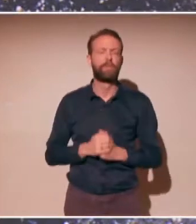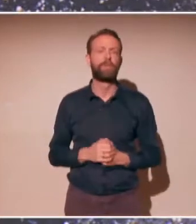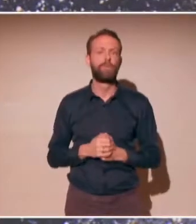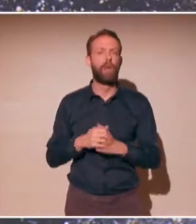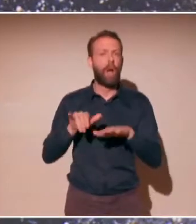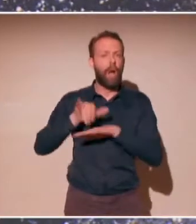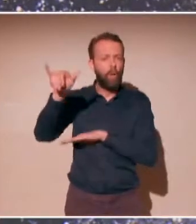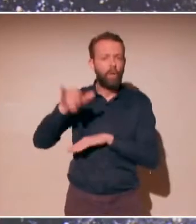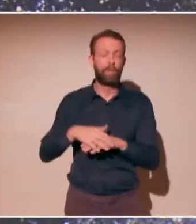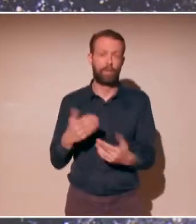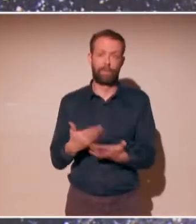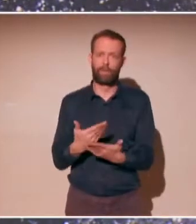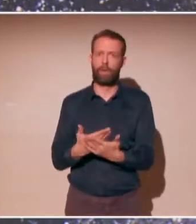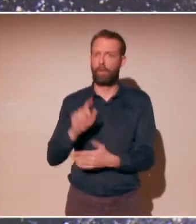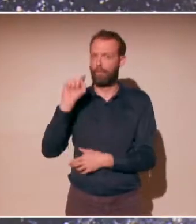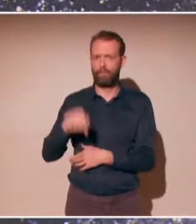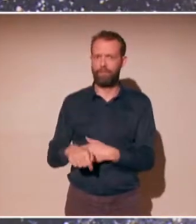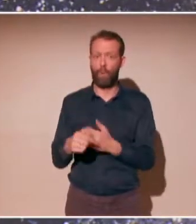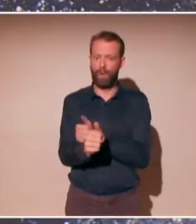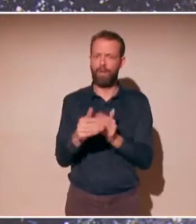cross-sectorial evolutions for finance, for